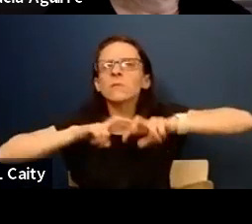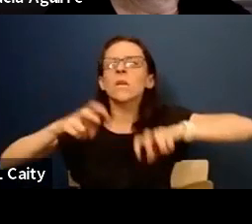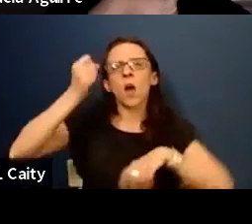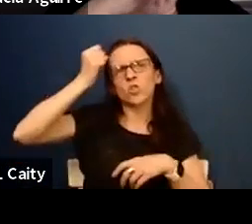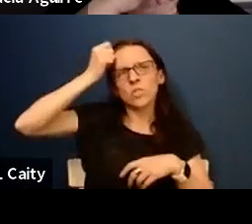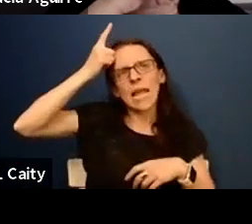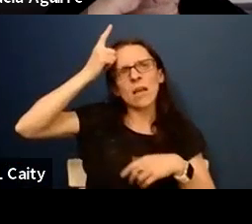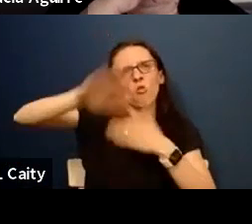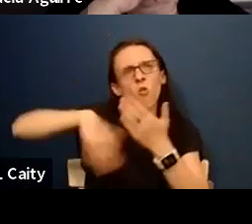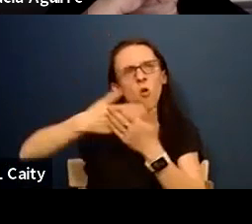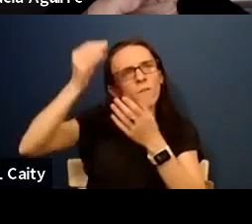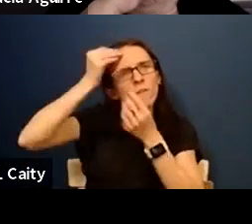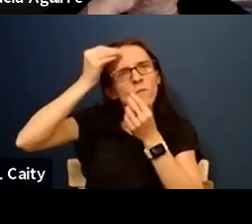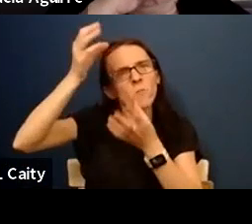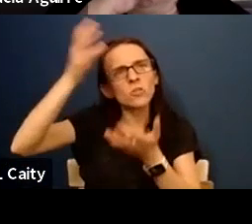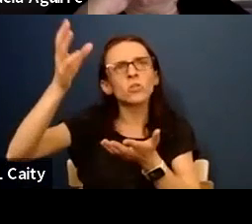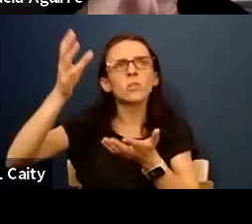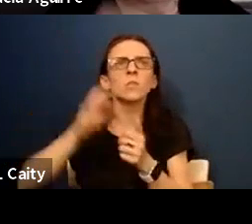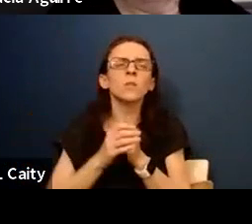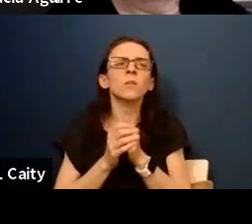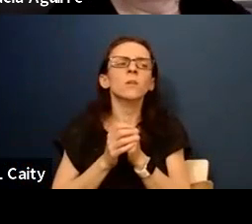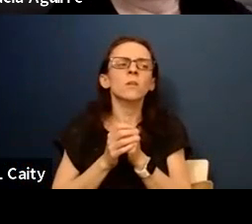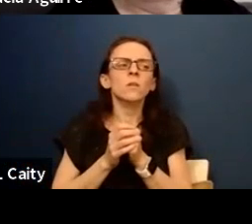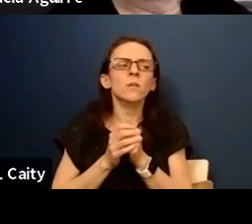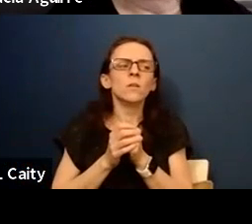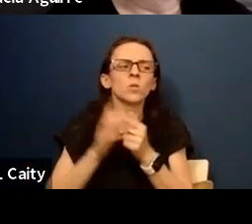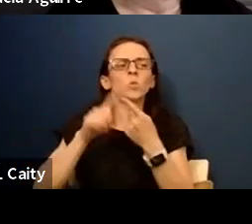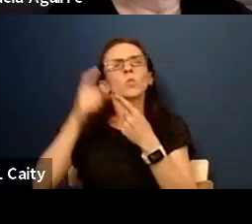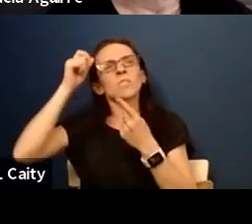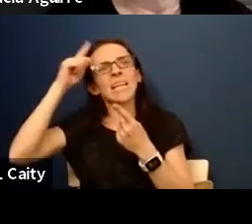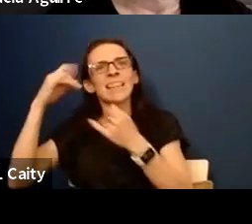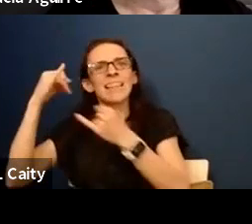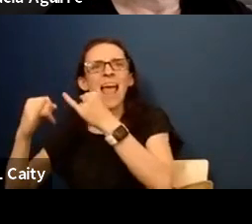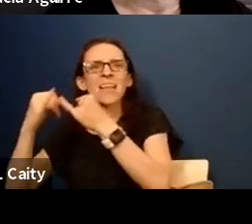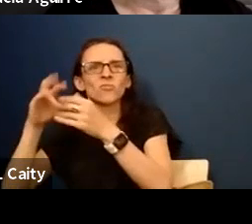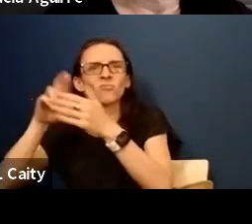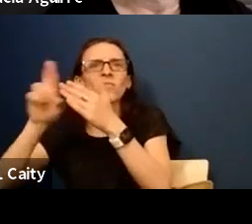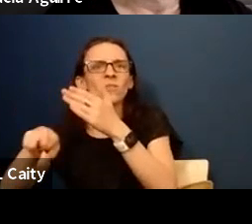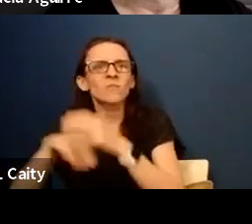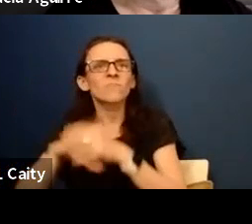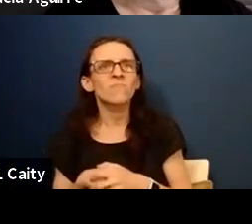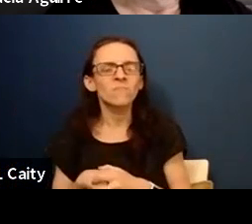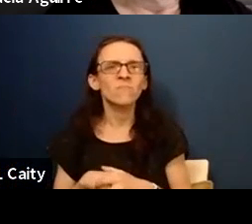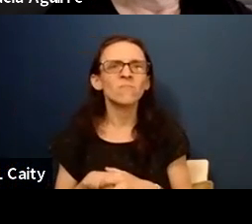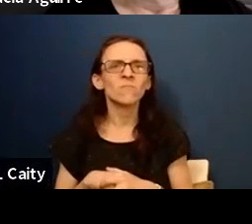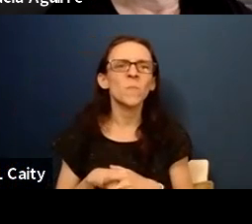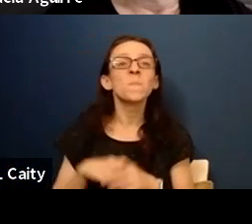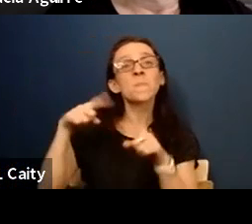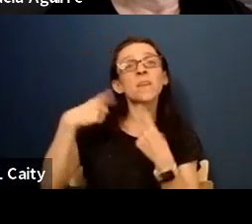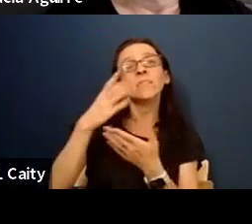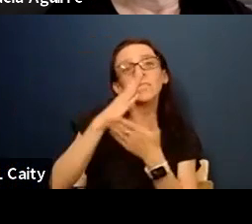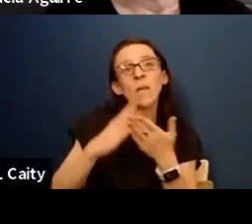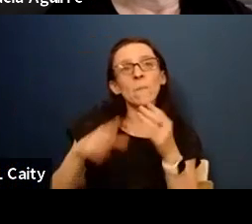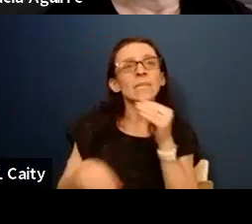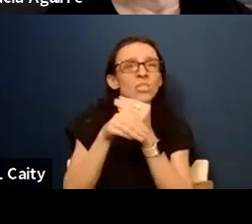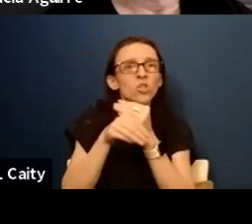a way that they understand the end product. So there have been some additional issues. I